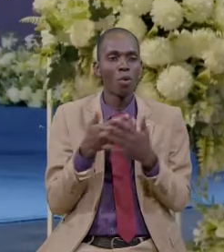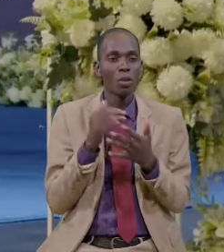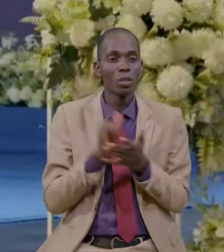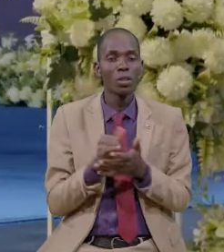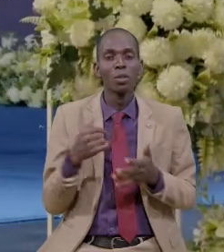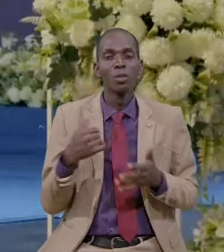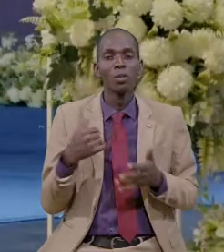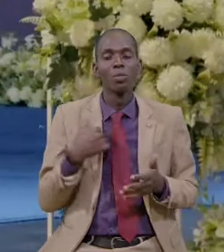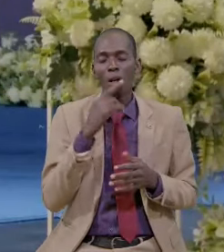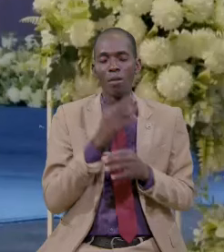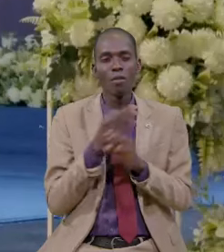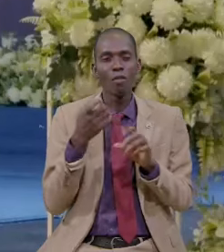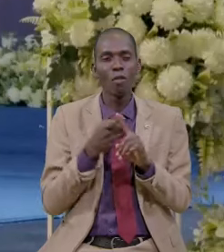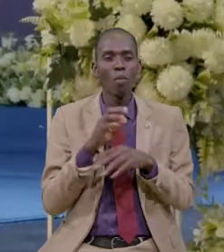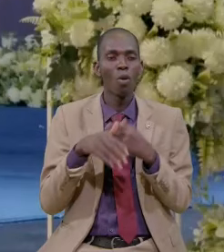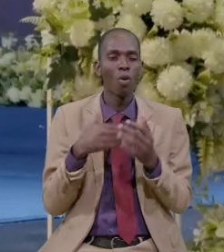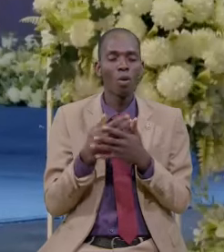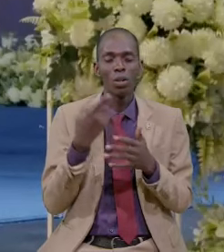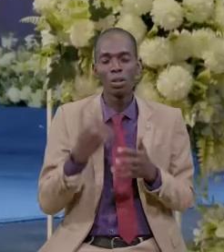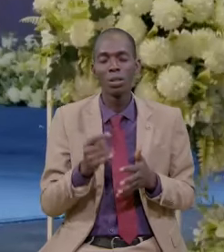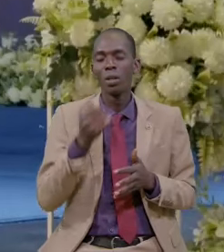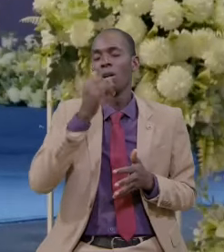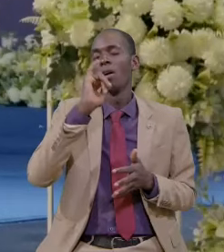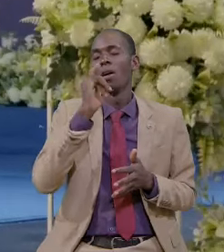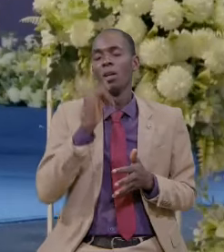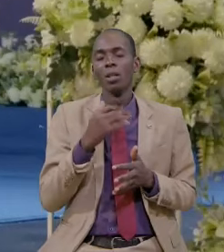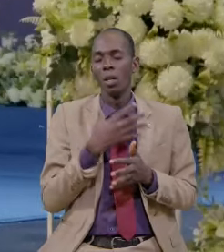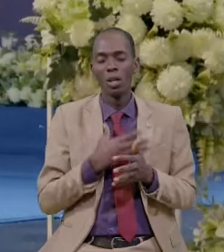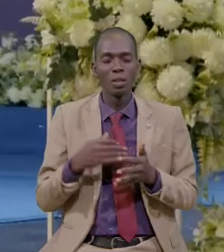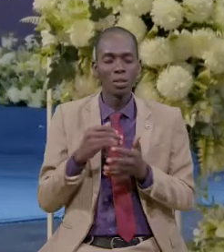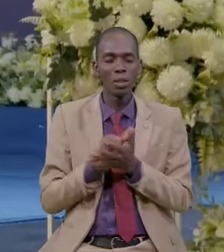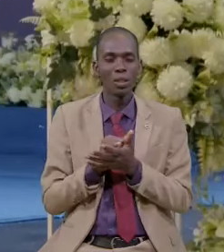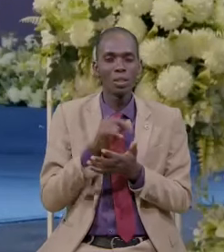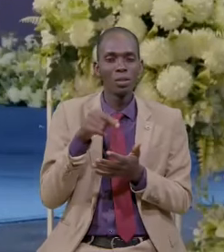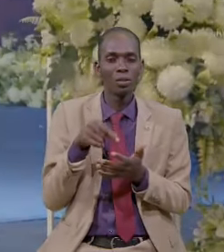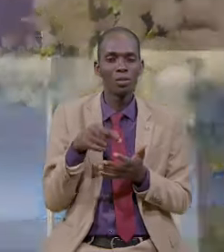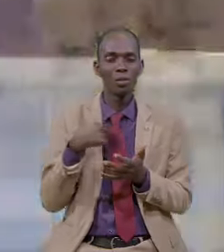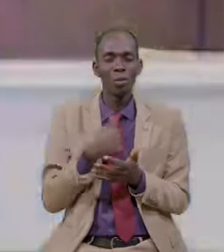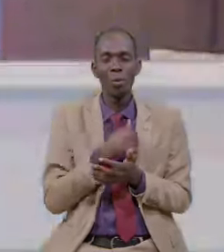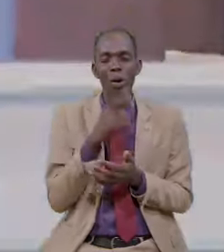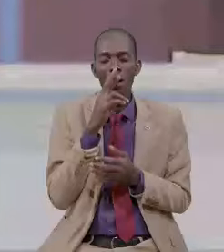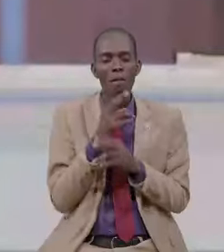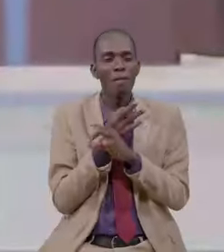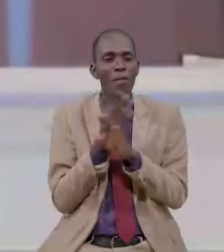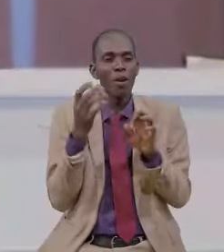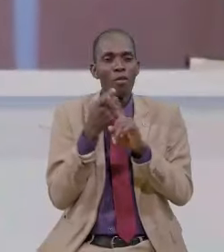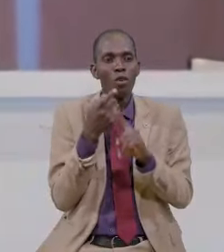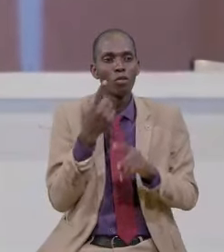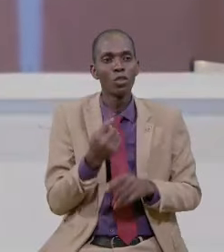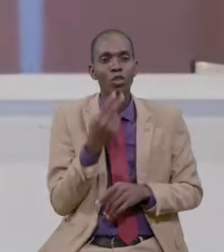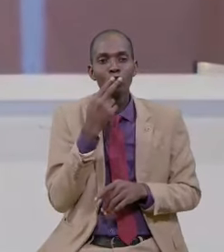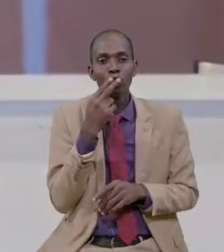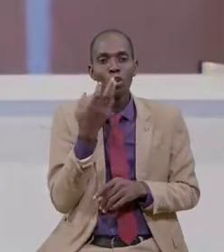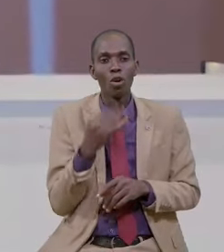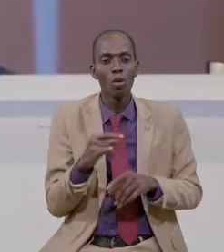alcohol that gives people, you know, another mind. We're free from the smoking of cigarettes,